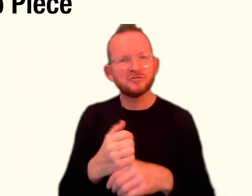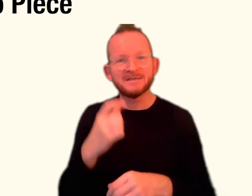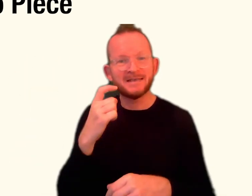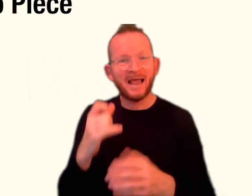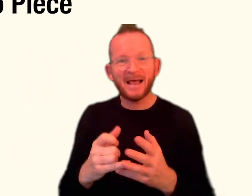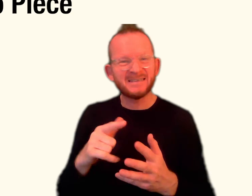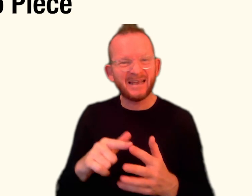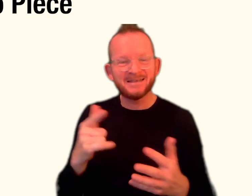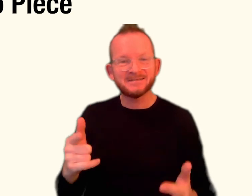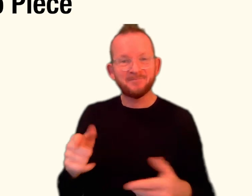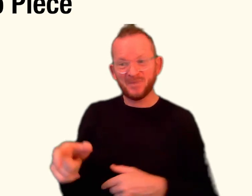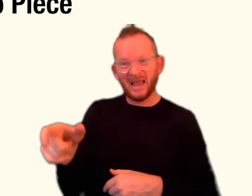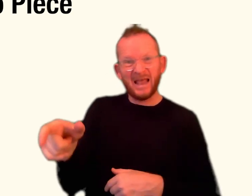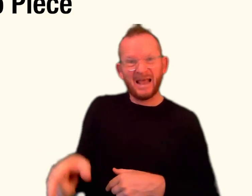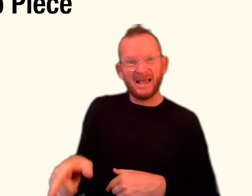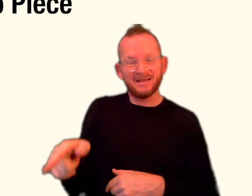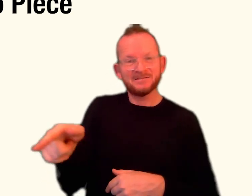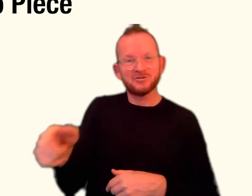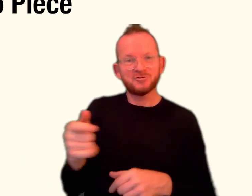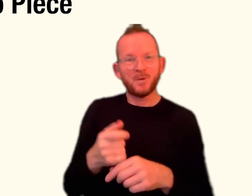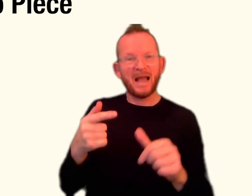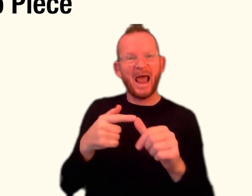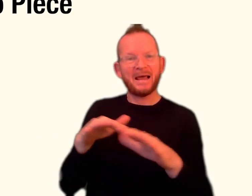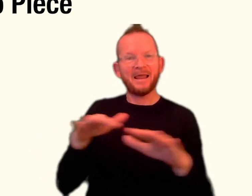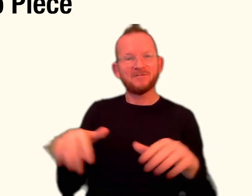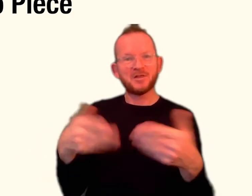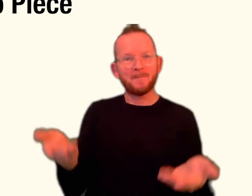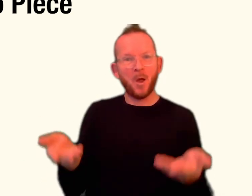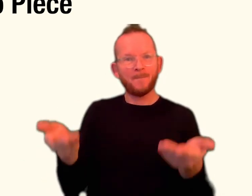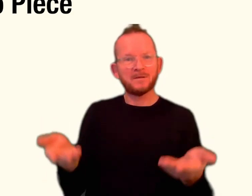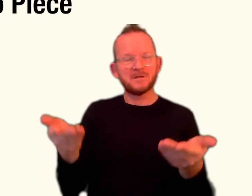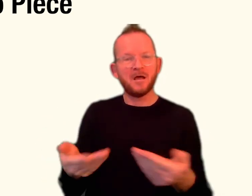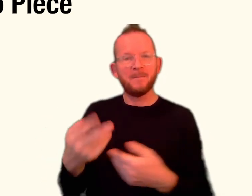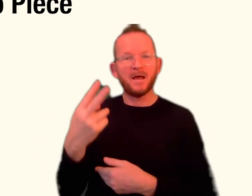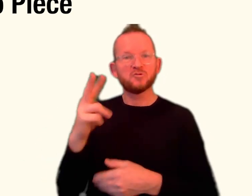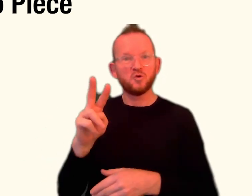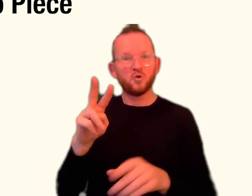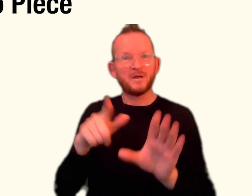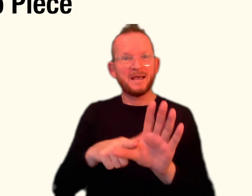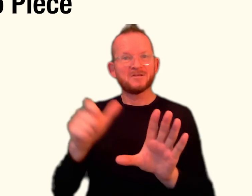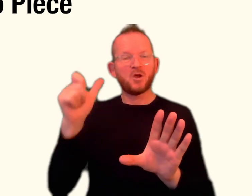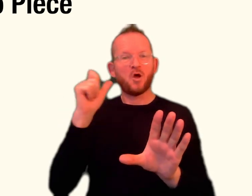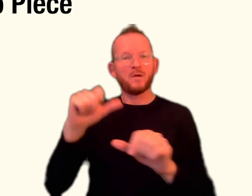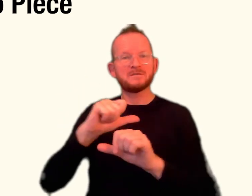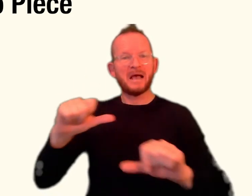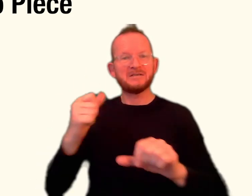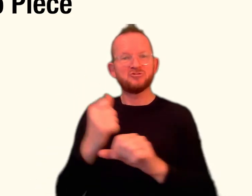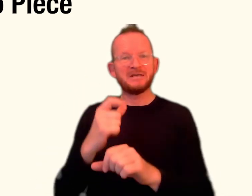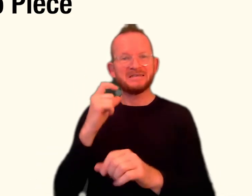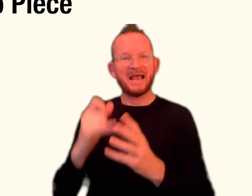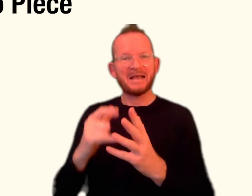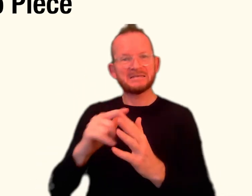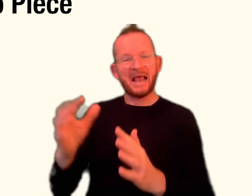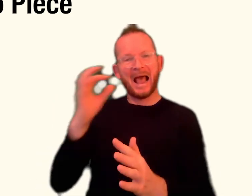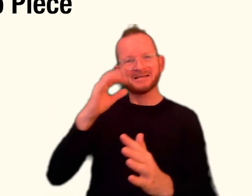GCSEs. He's just doing A-levels at the moment, but a couple of years back when he started his GCSEs, he asked